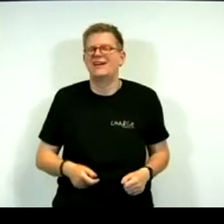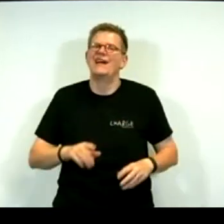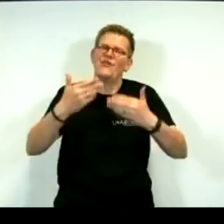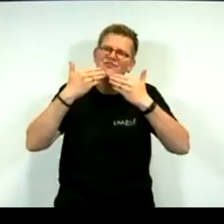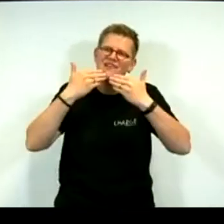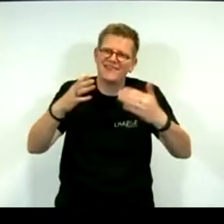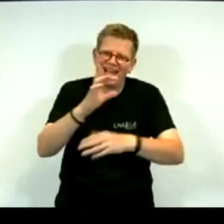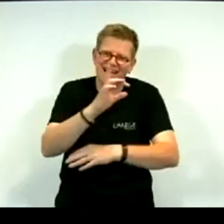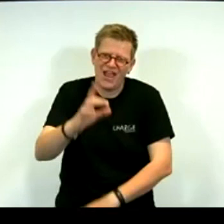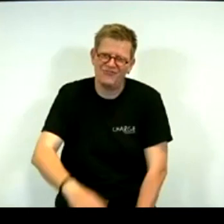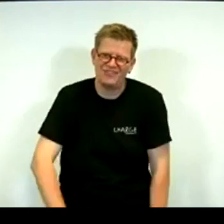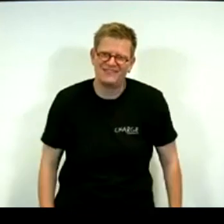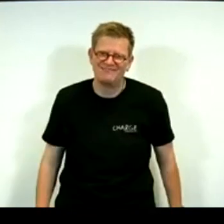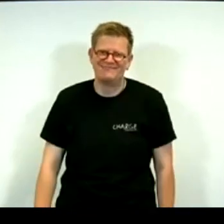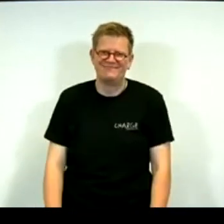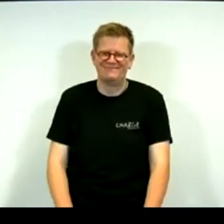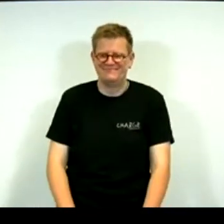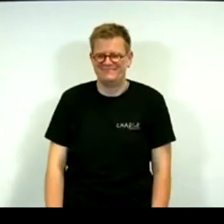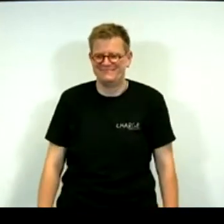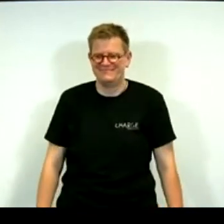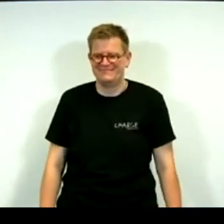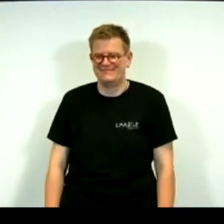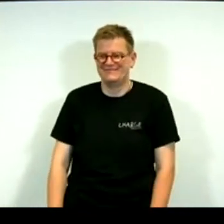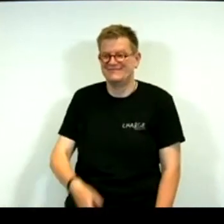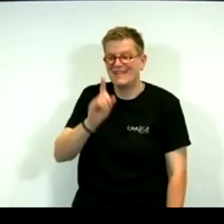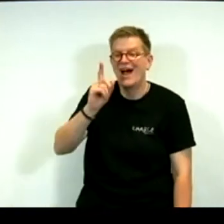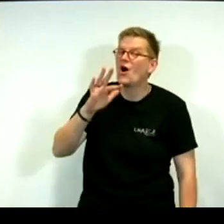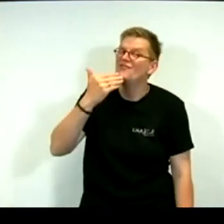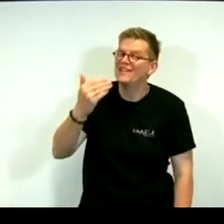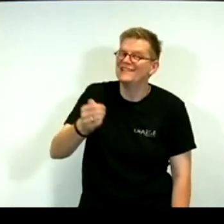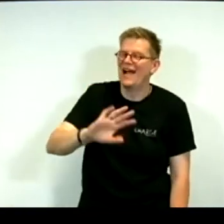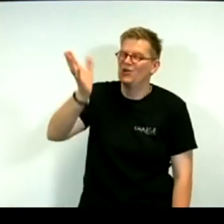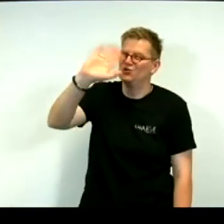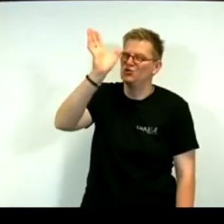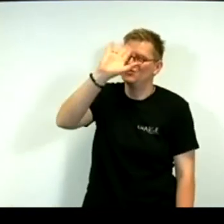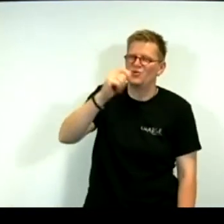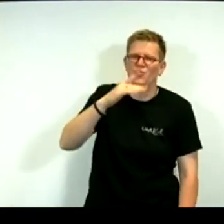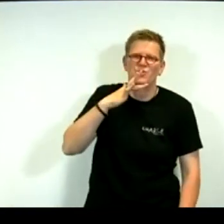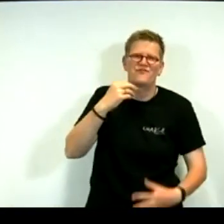Thank you so much, David. Thank you. Bye-bye and good luck. Danke, tschüss und